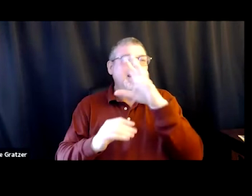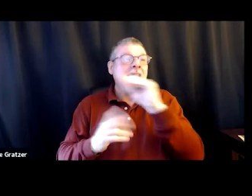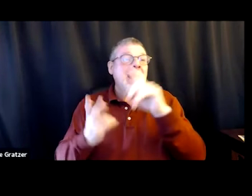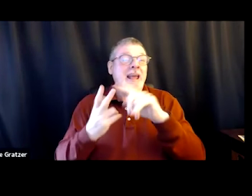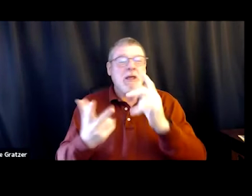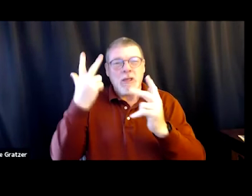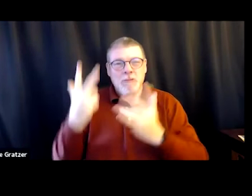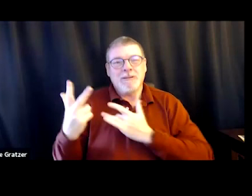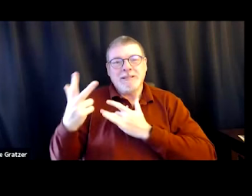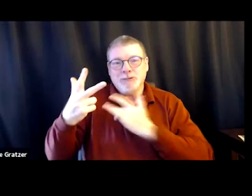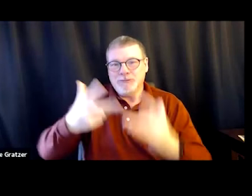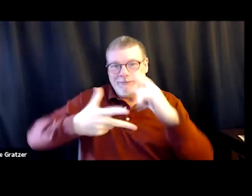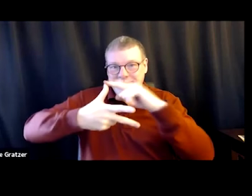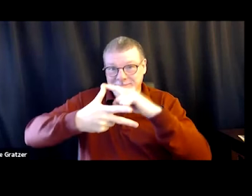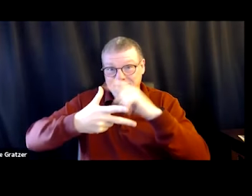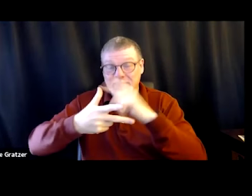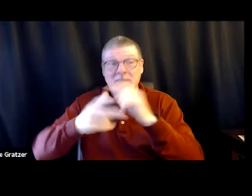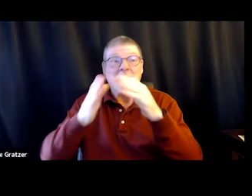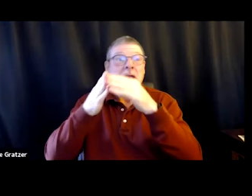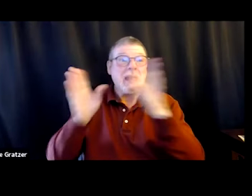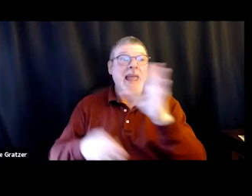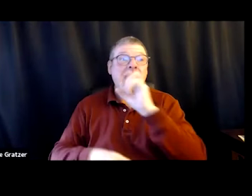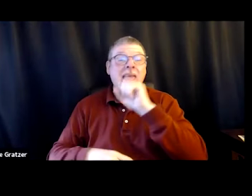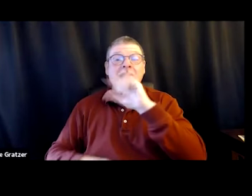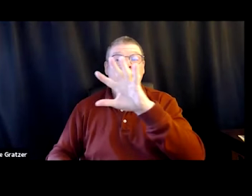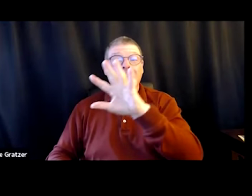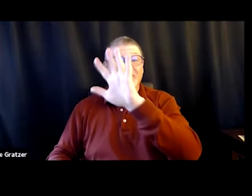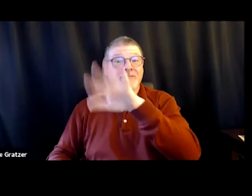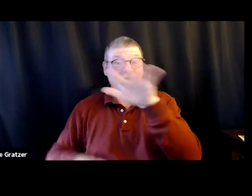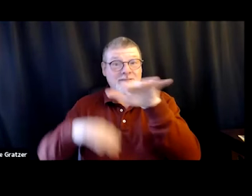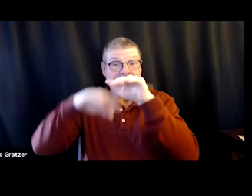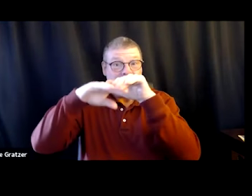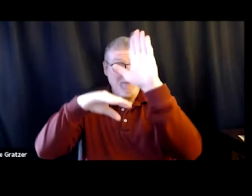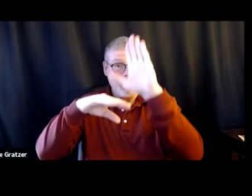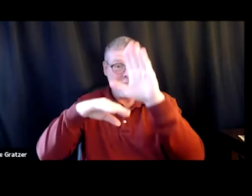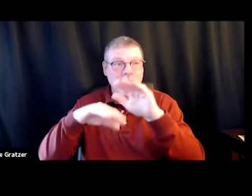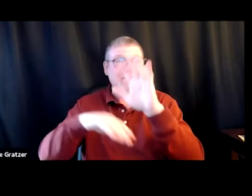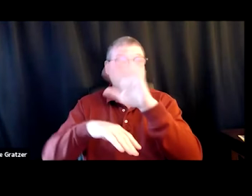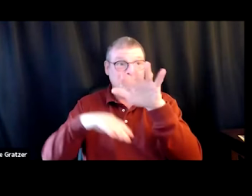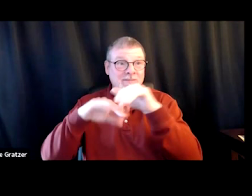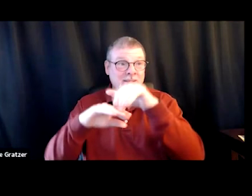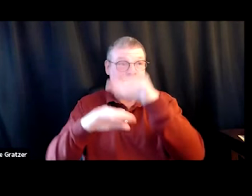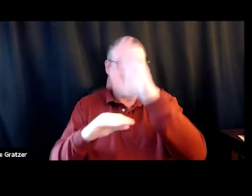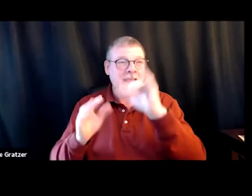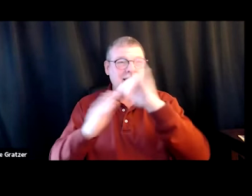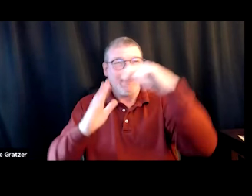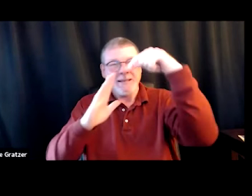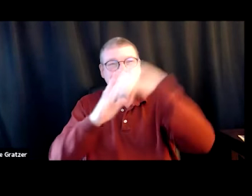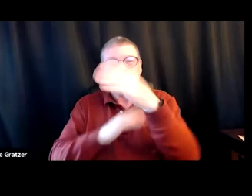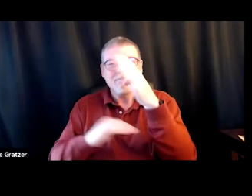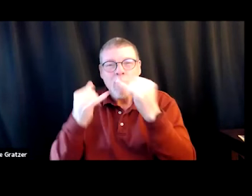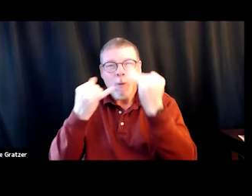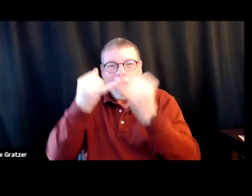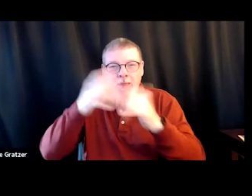Broadly, we see the US population aged 55 and older, which is the deep blue navy